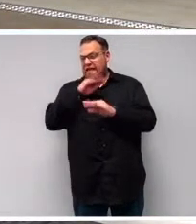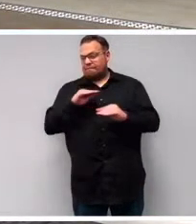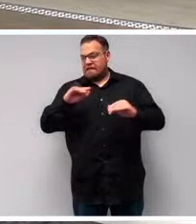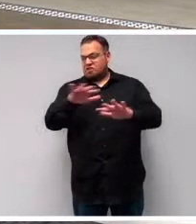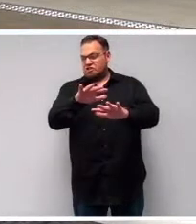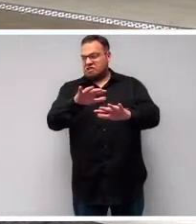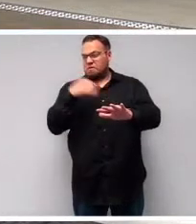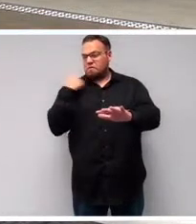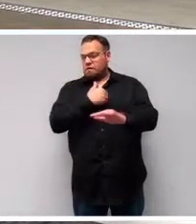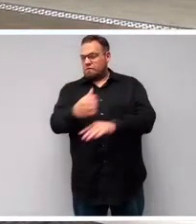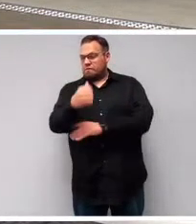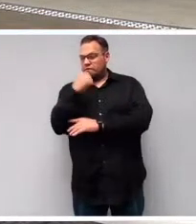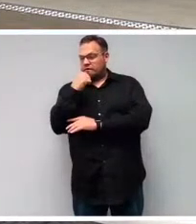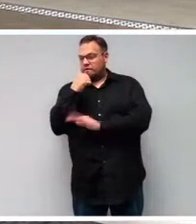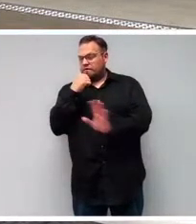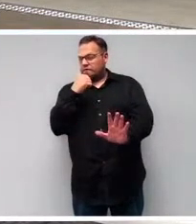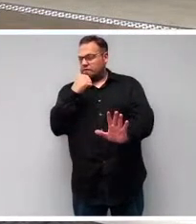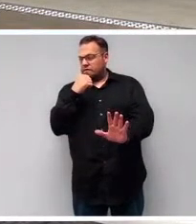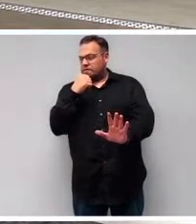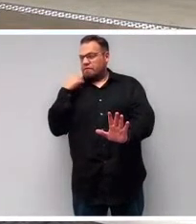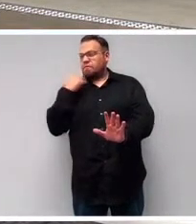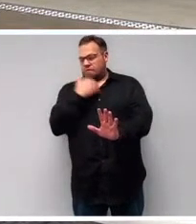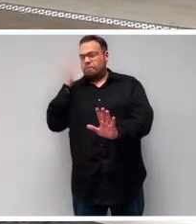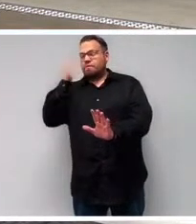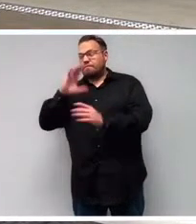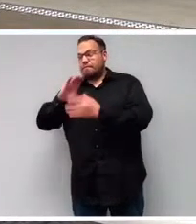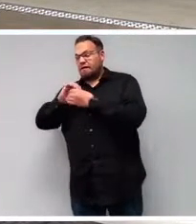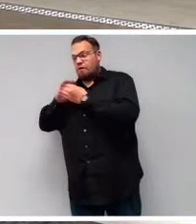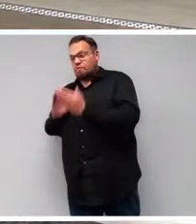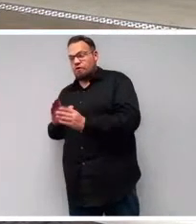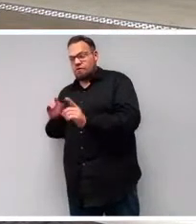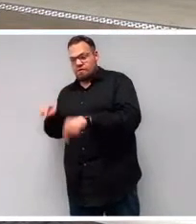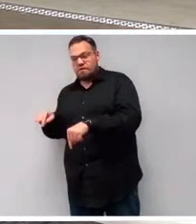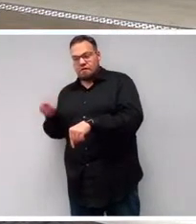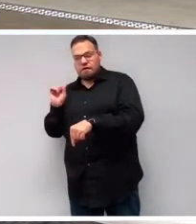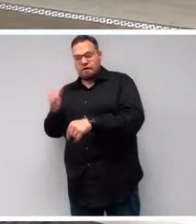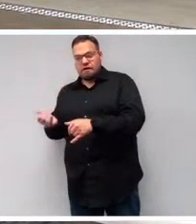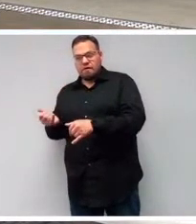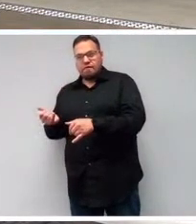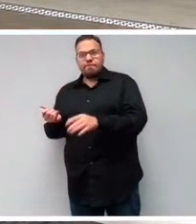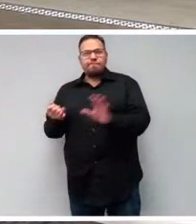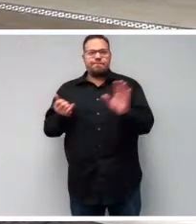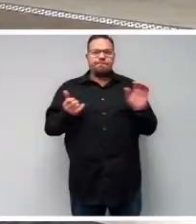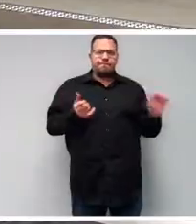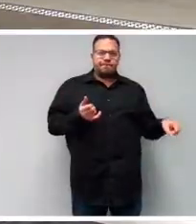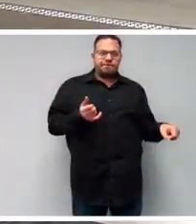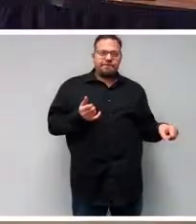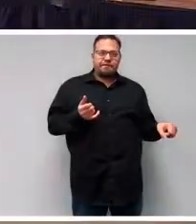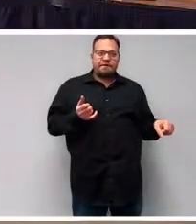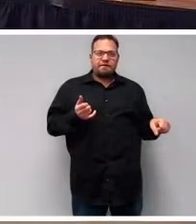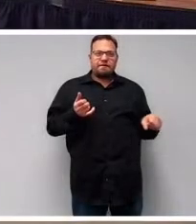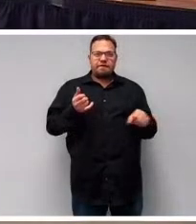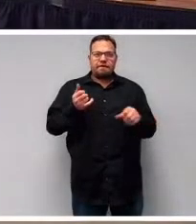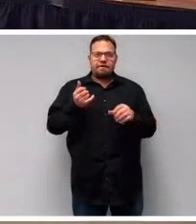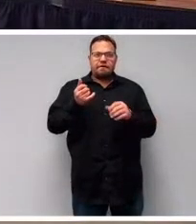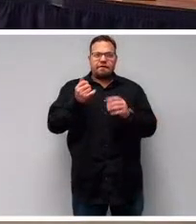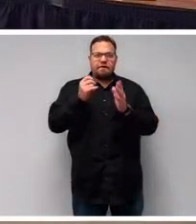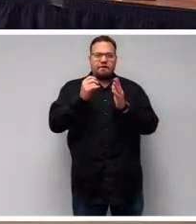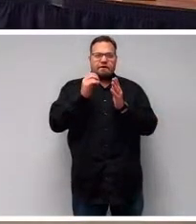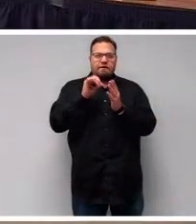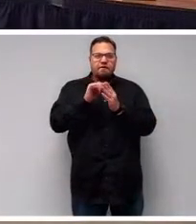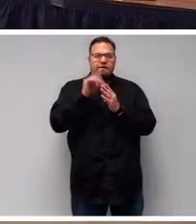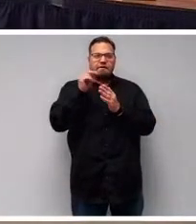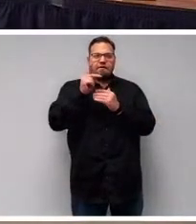be, because we would be the owners. Right, like so that's through, since the beginning of this project, Mountain West